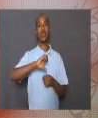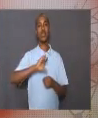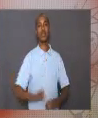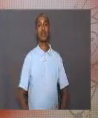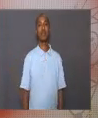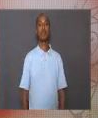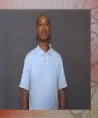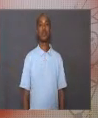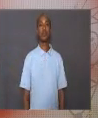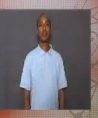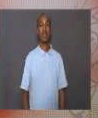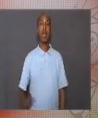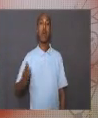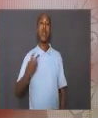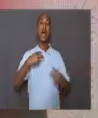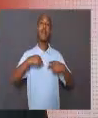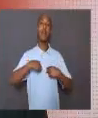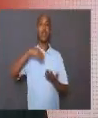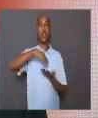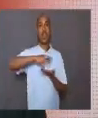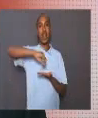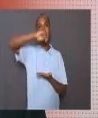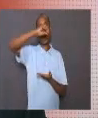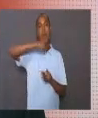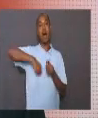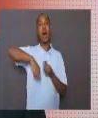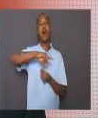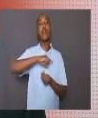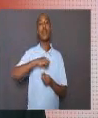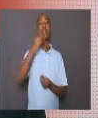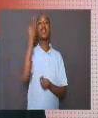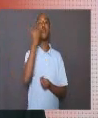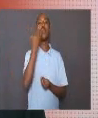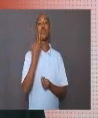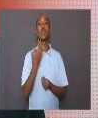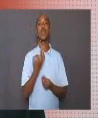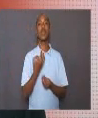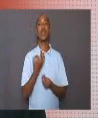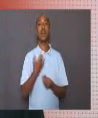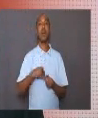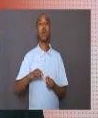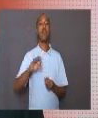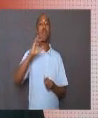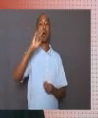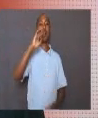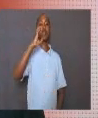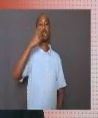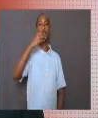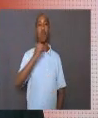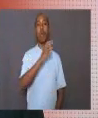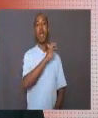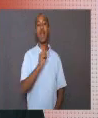and tertiary alcohols. We have also learned about the formation